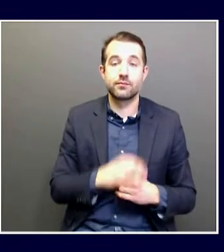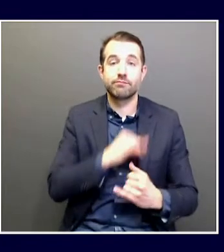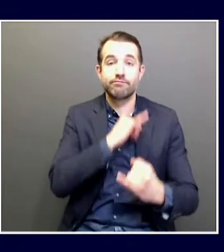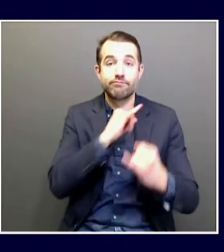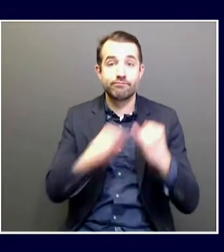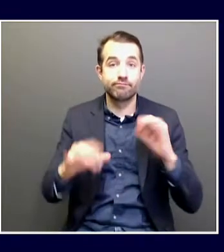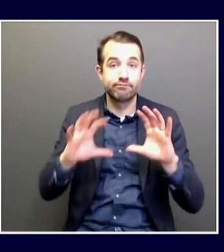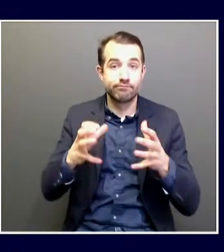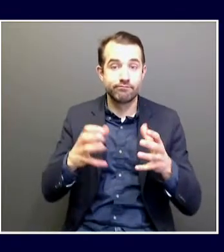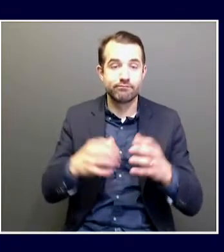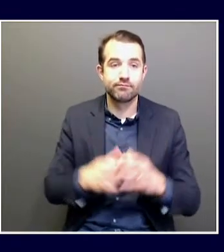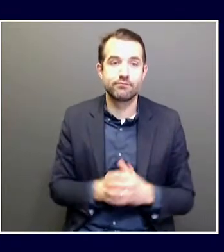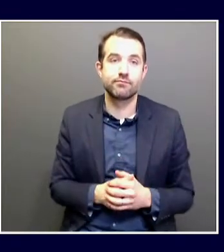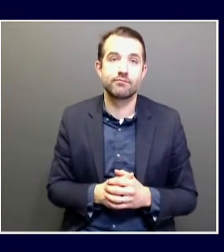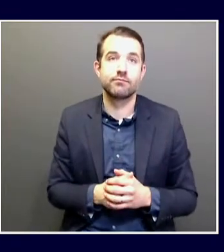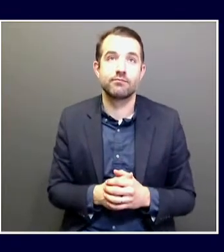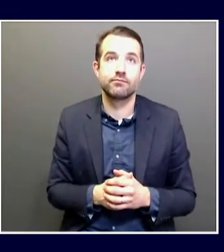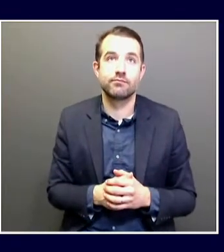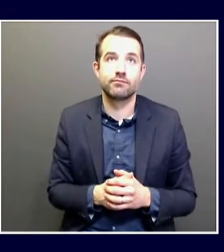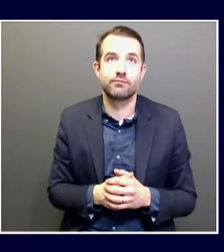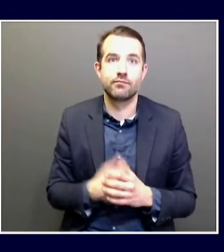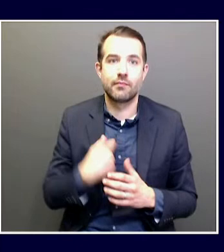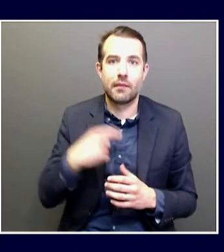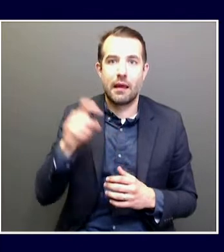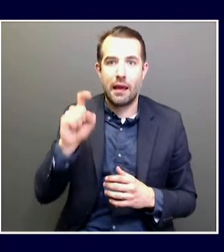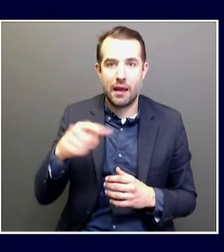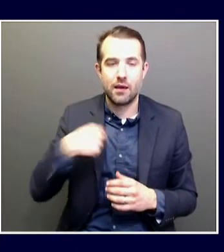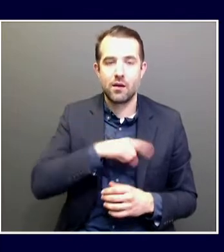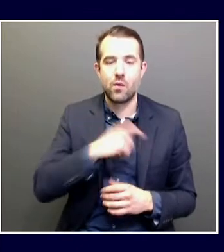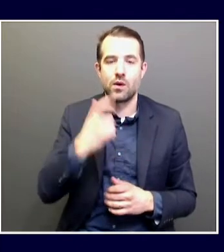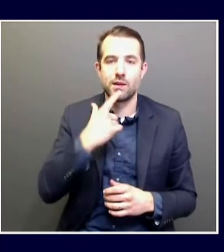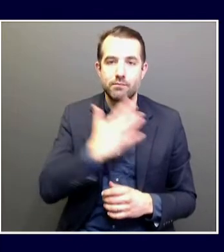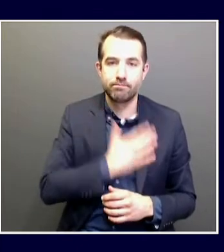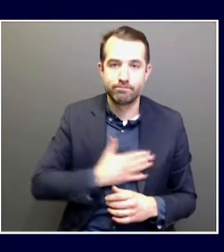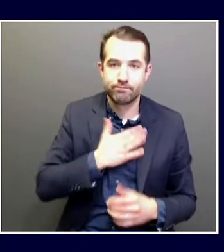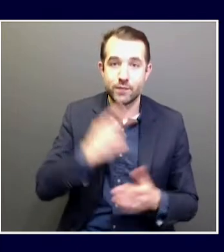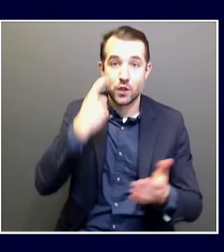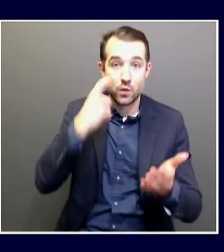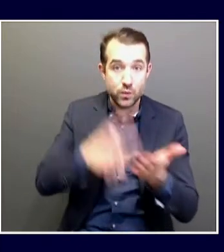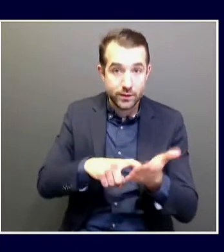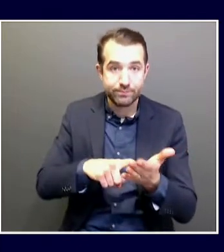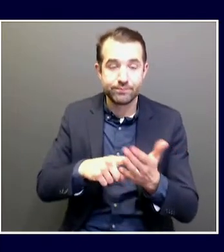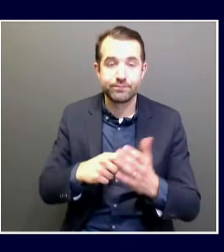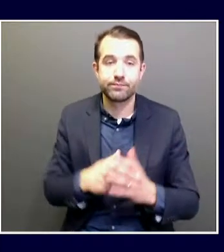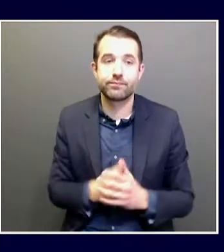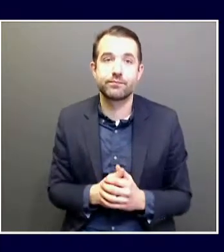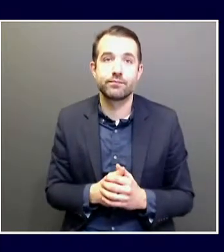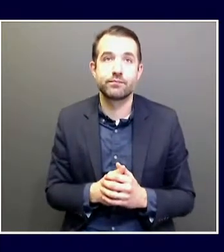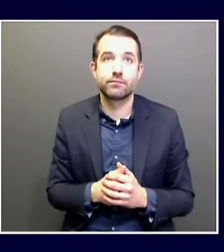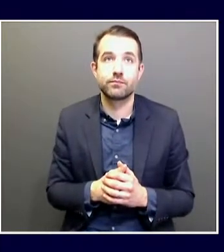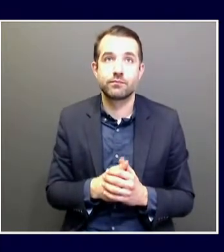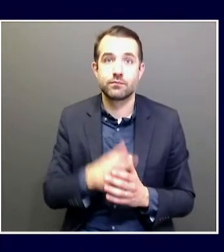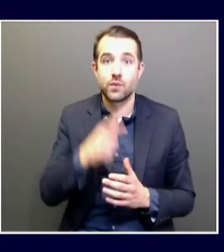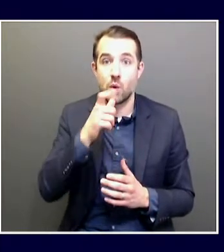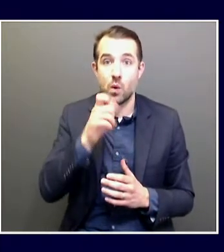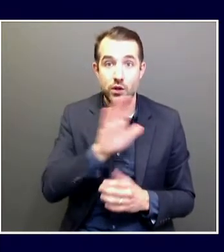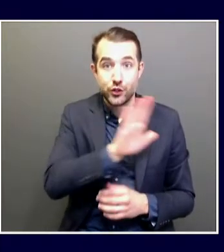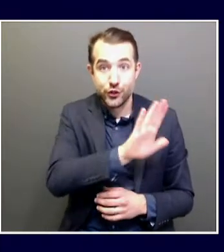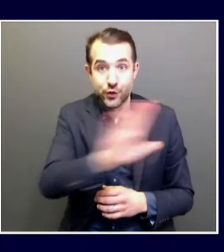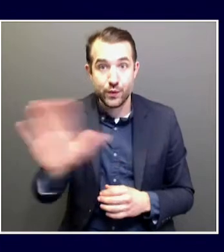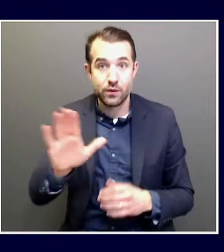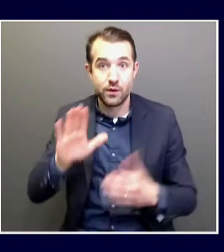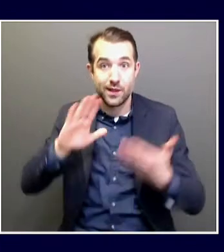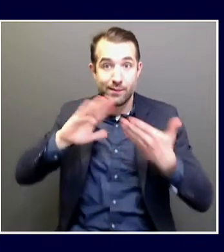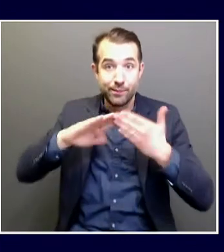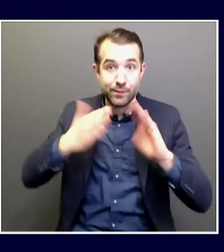I think needs our grace during this difficult time. And that's the people in your life,